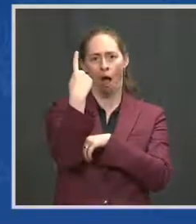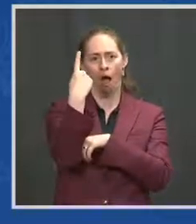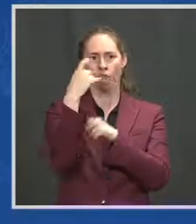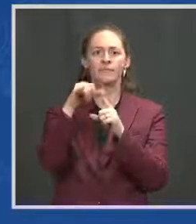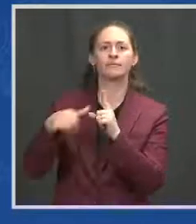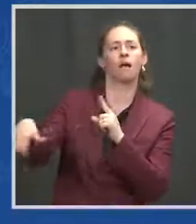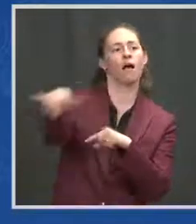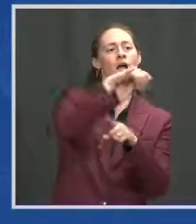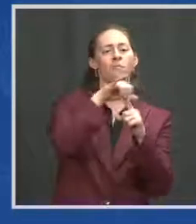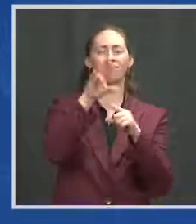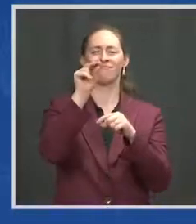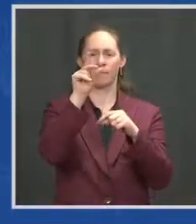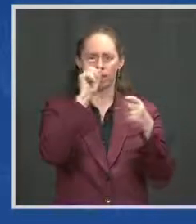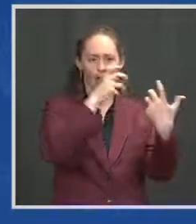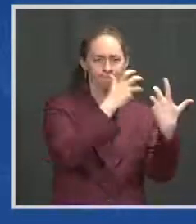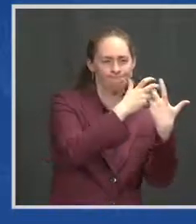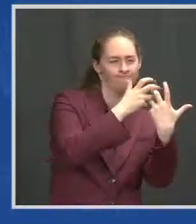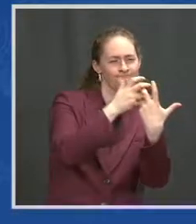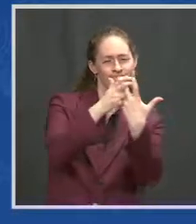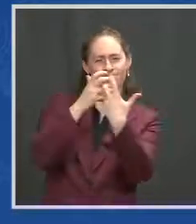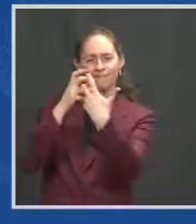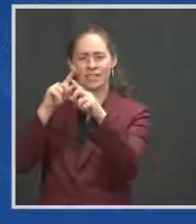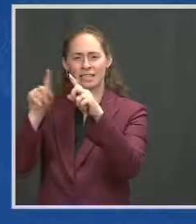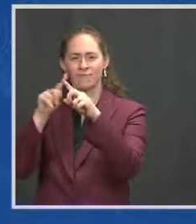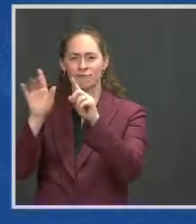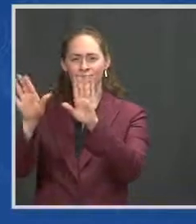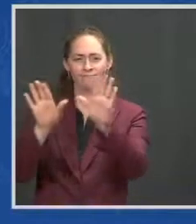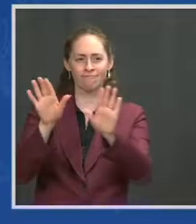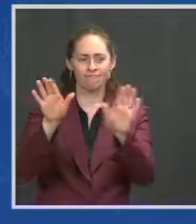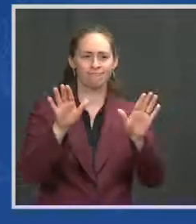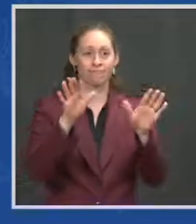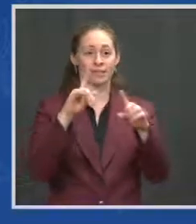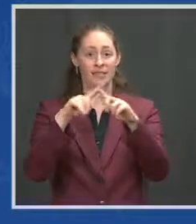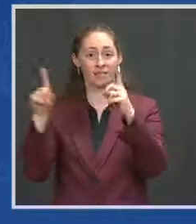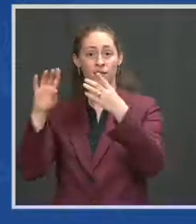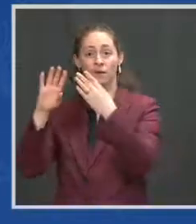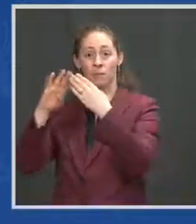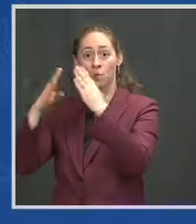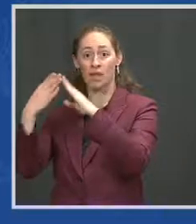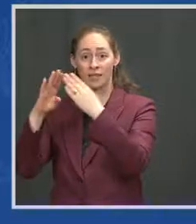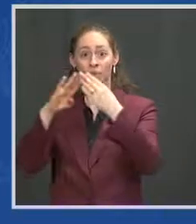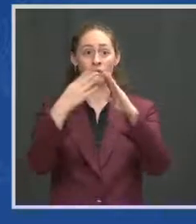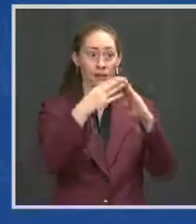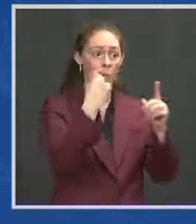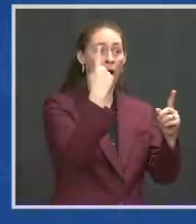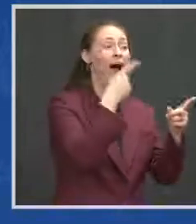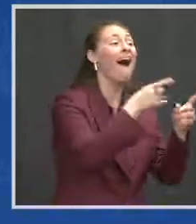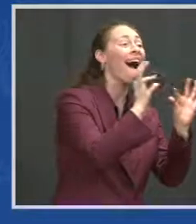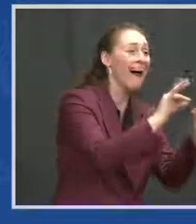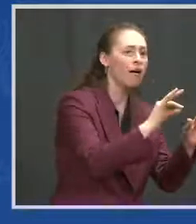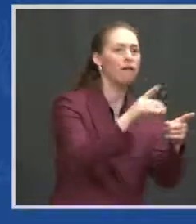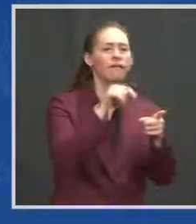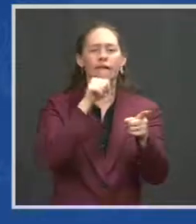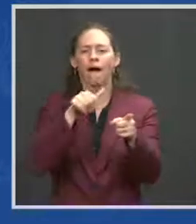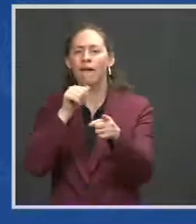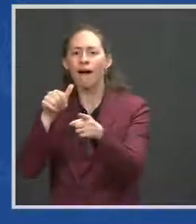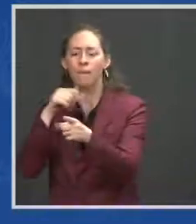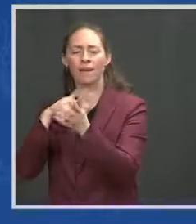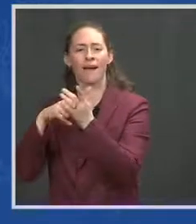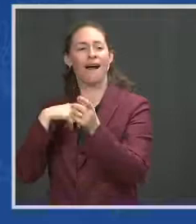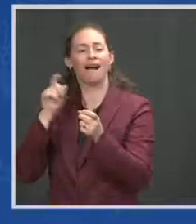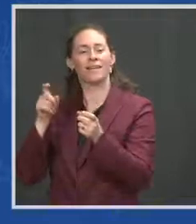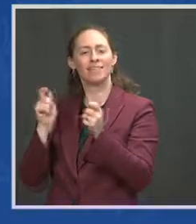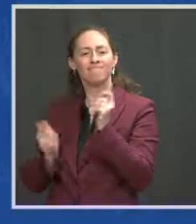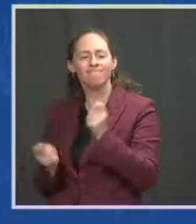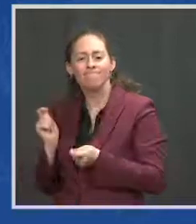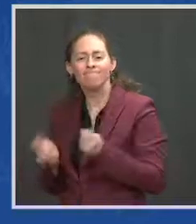the same approach isn't going to work in every place, and you got to be willing to be flexible and put a lot of different approaches into the mix to get